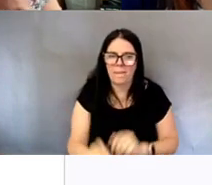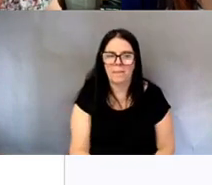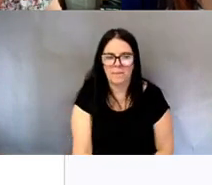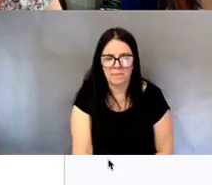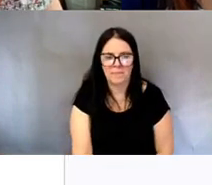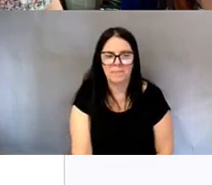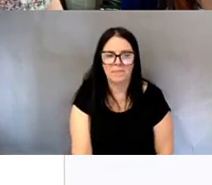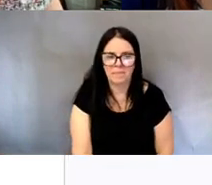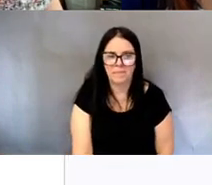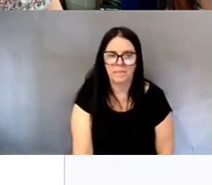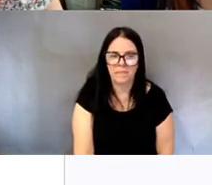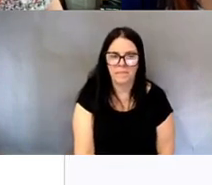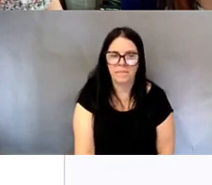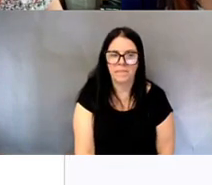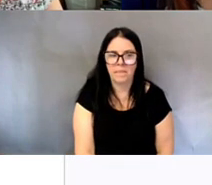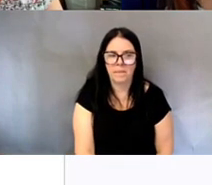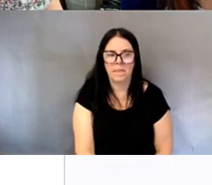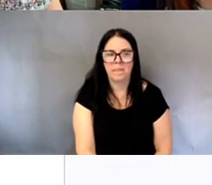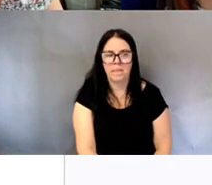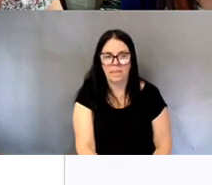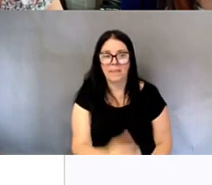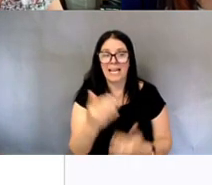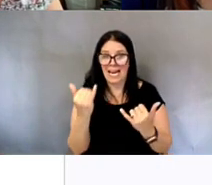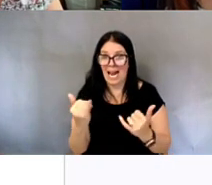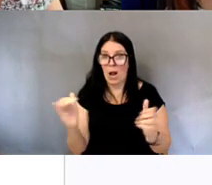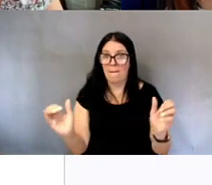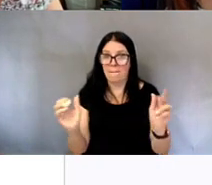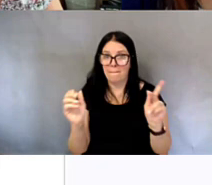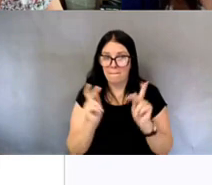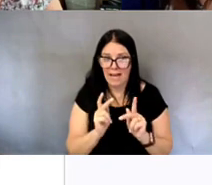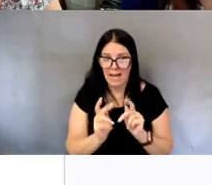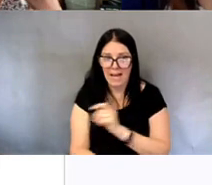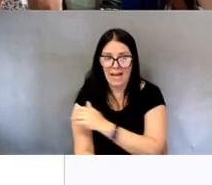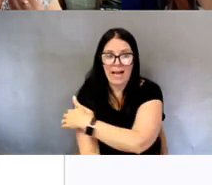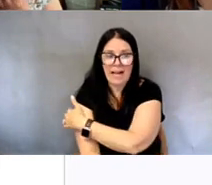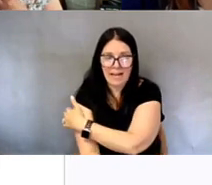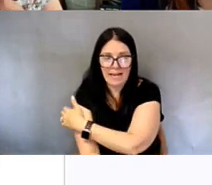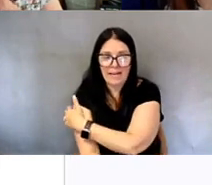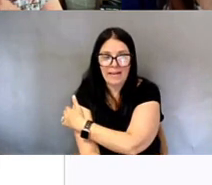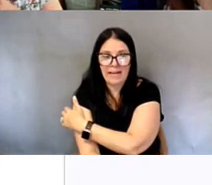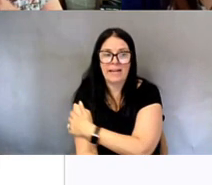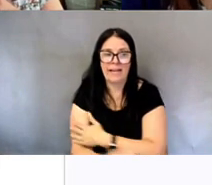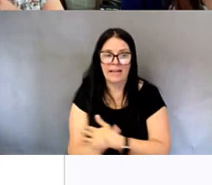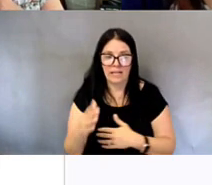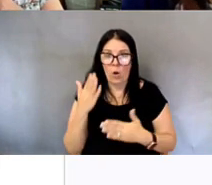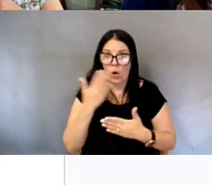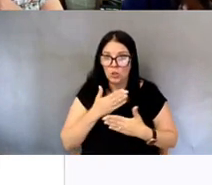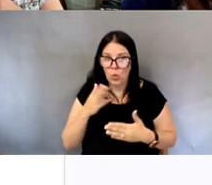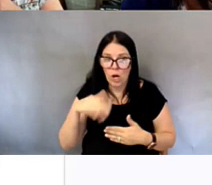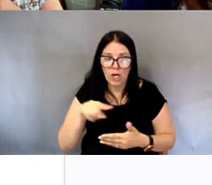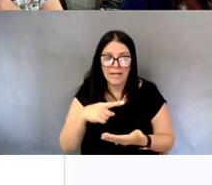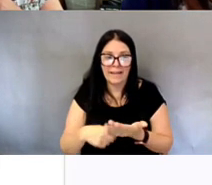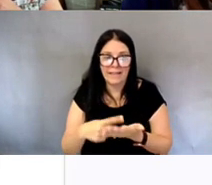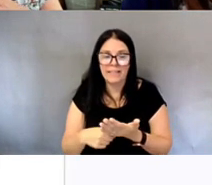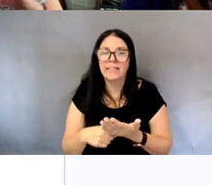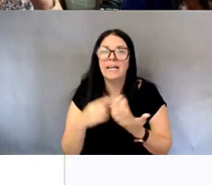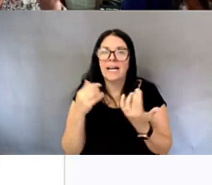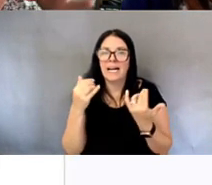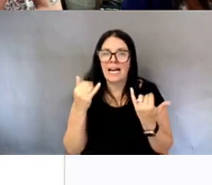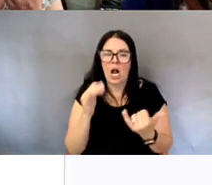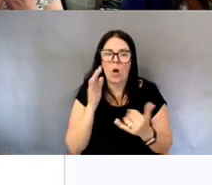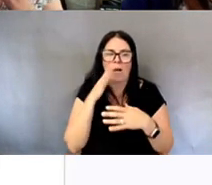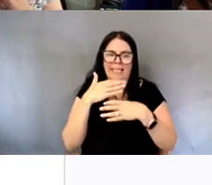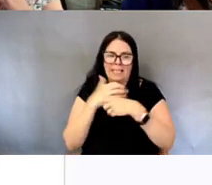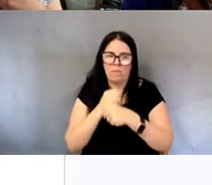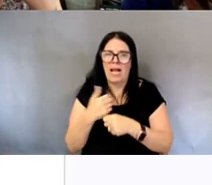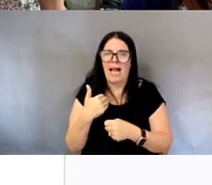Okay. So now that we are all back and then hopefully enjoyed our conversations, we're just going to quickly summarize and have a bit